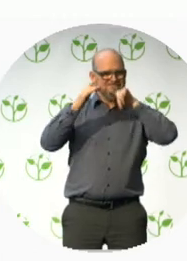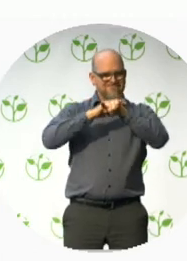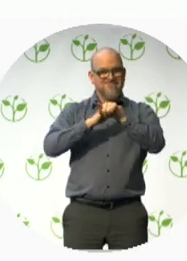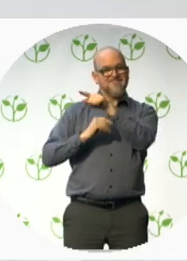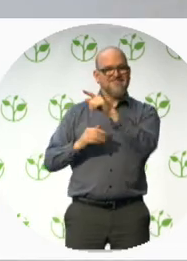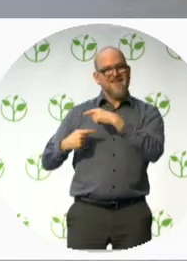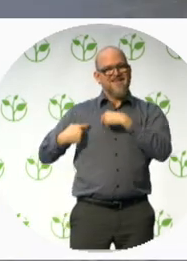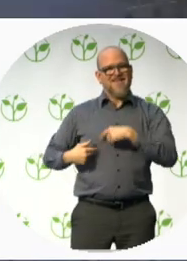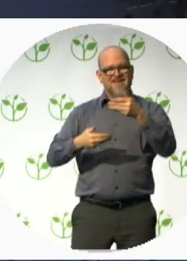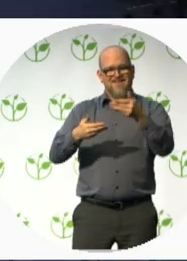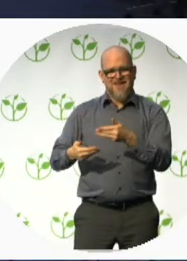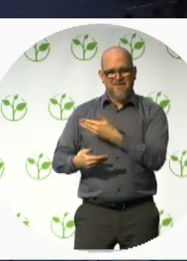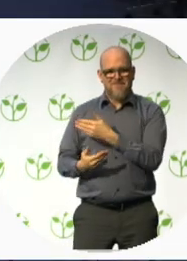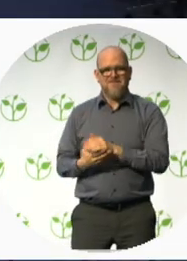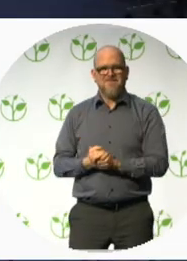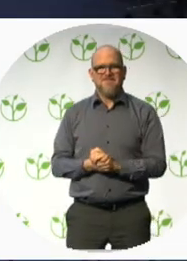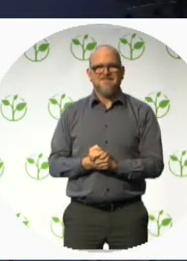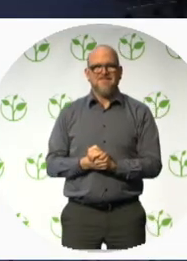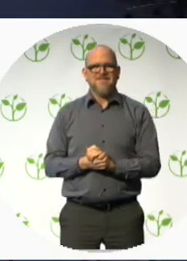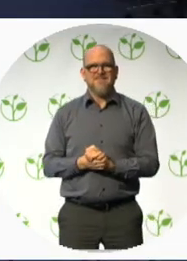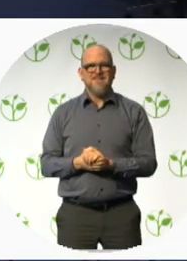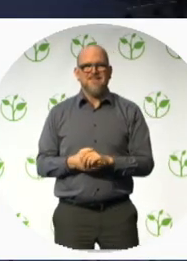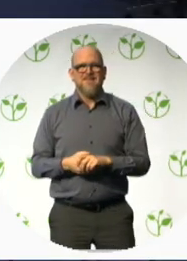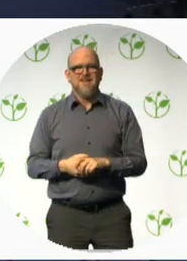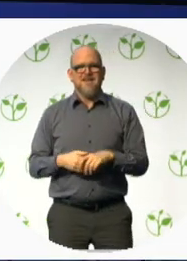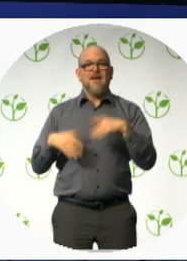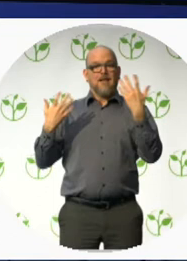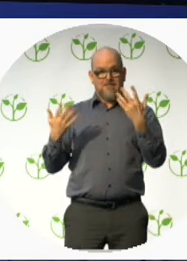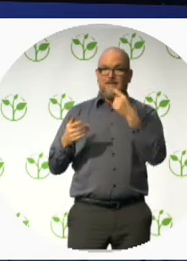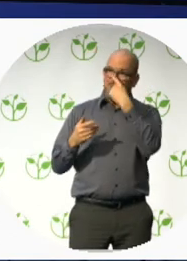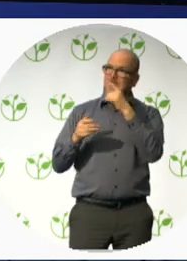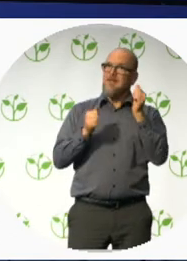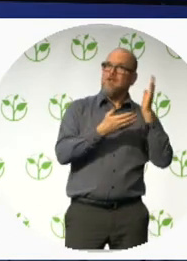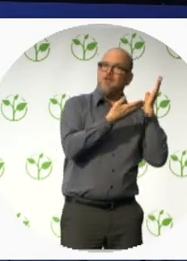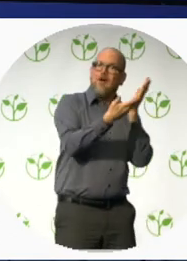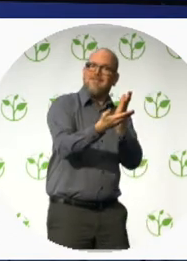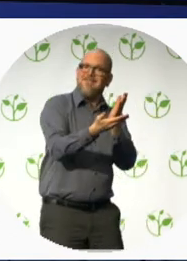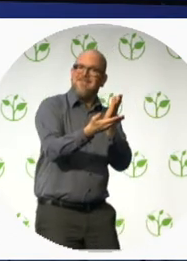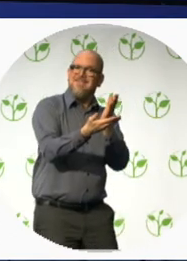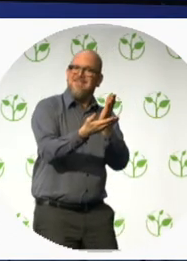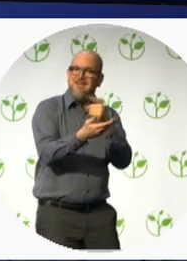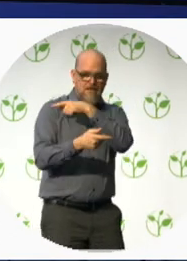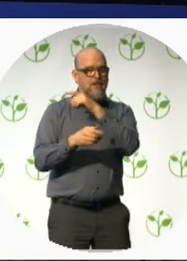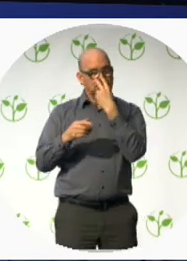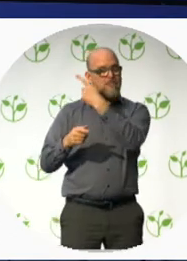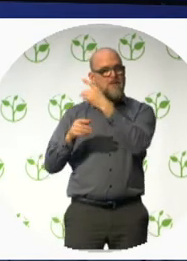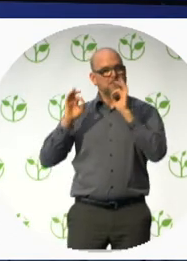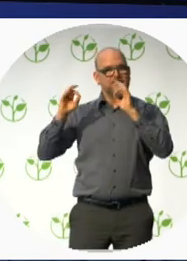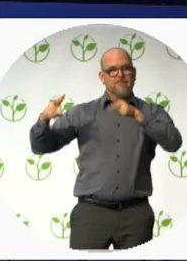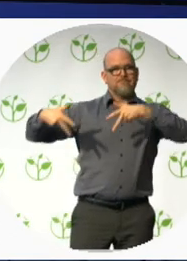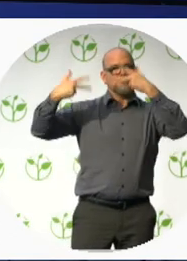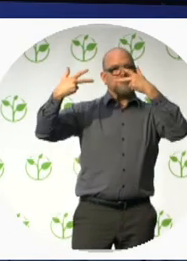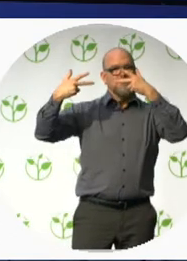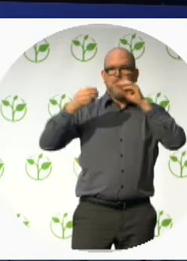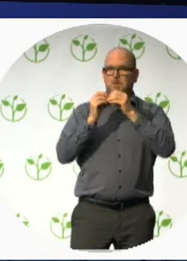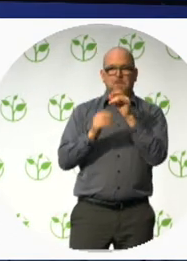So as you can see, this is the device we use with our customers. So the right side, you see the audit, but normally you will see